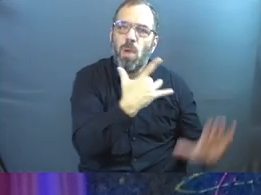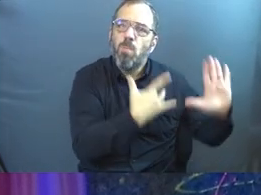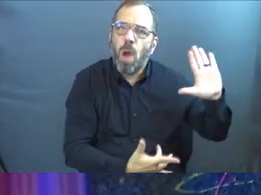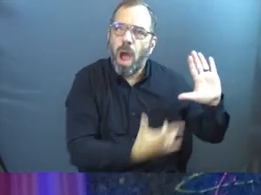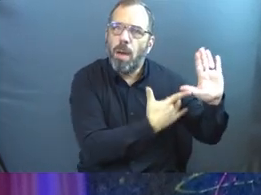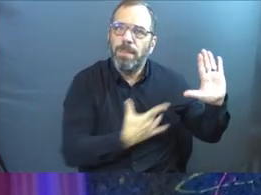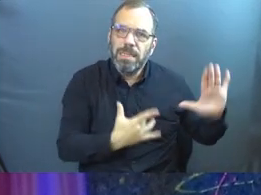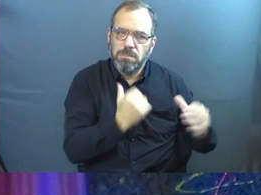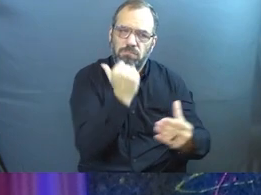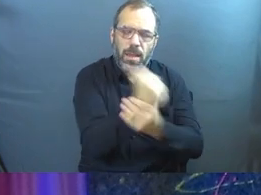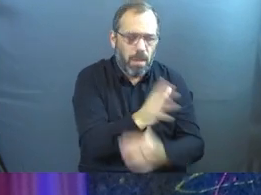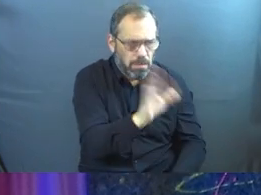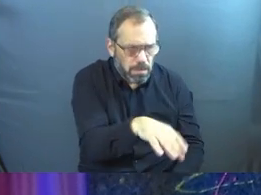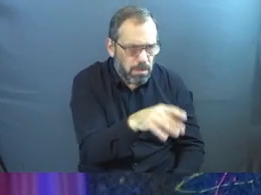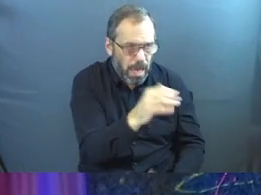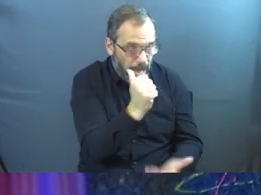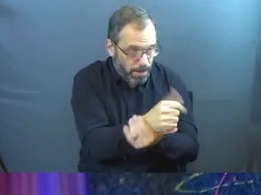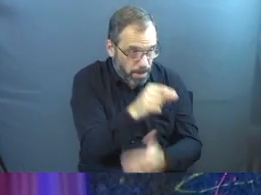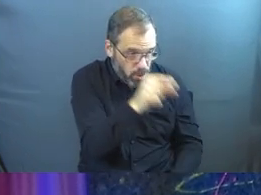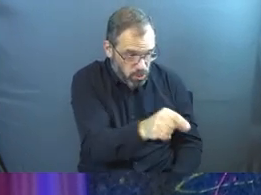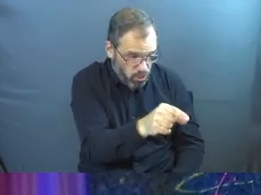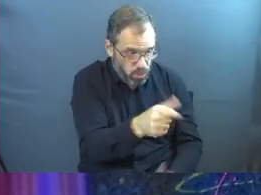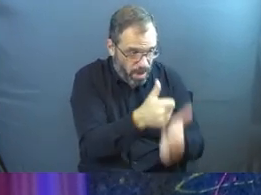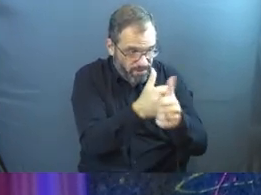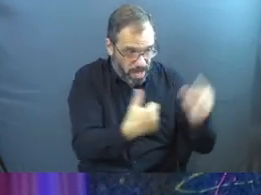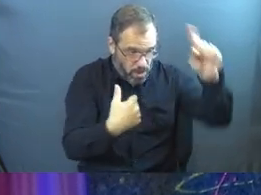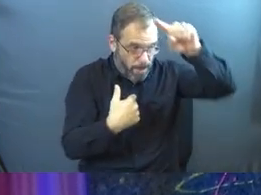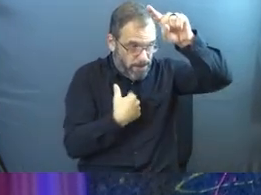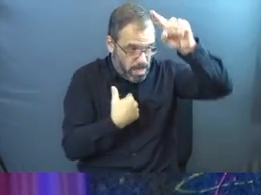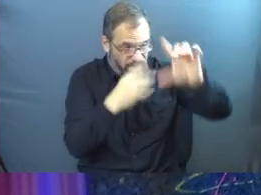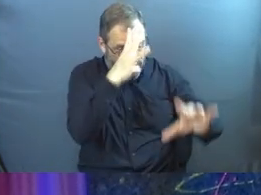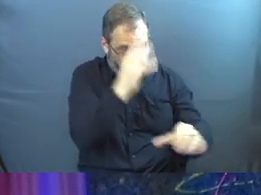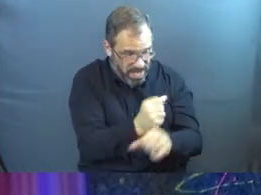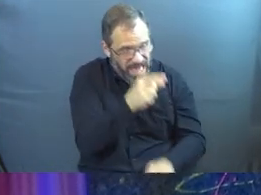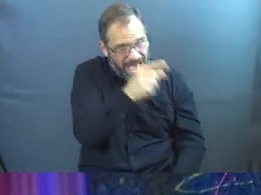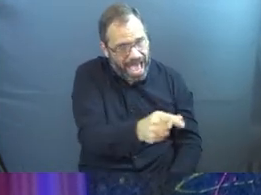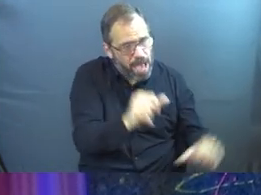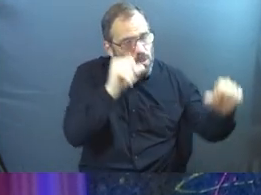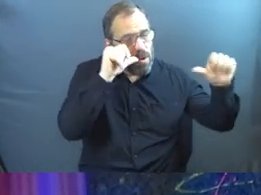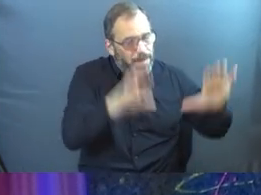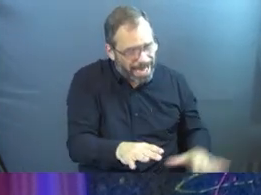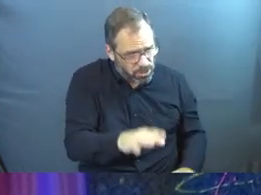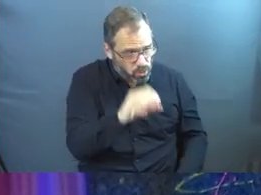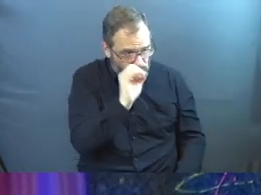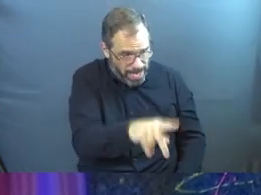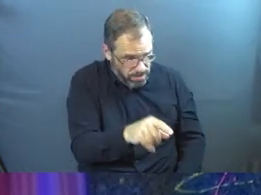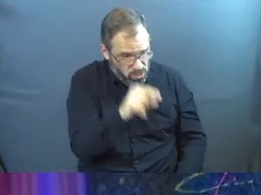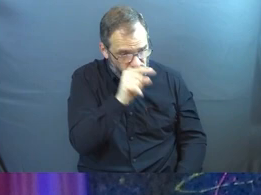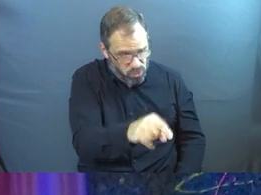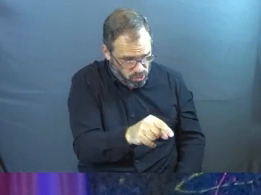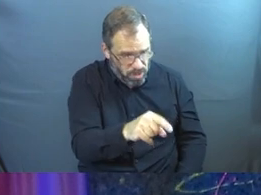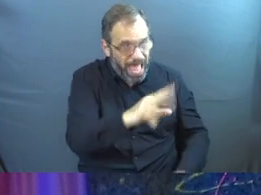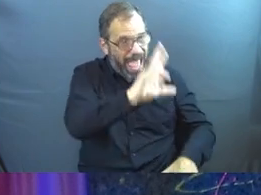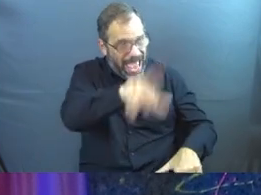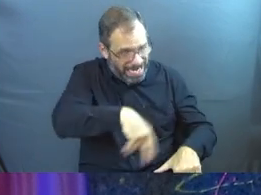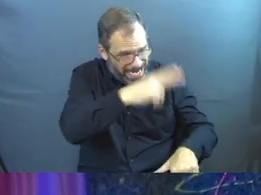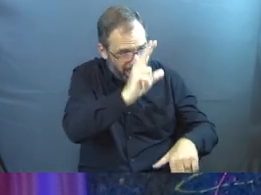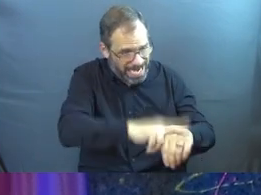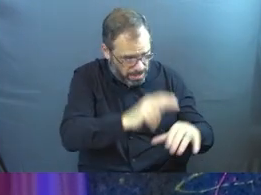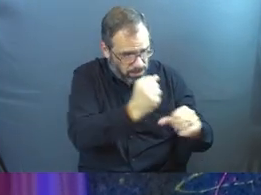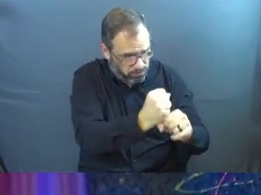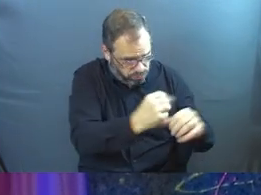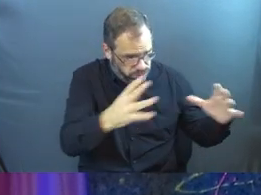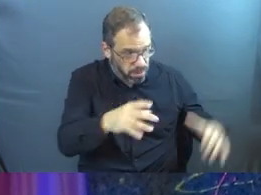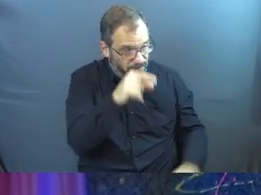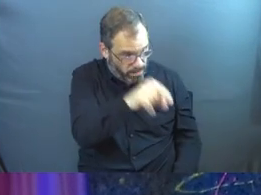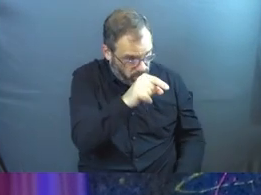with Abraham. And he says, Abraham, as you follow me in faith, I am going to bless you, Abraham. And a nation is going to come